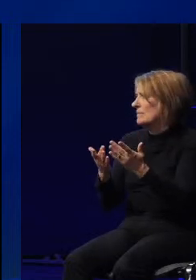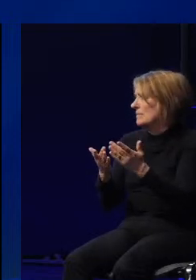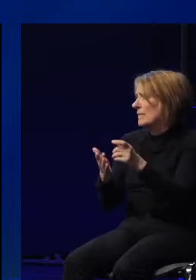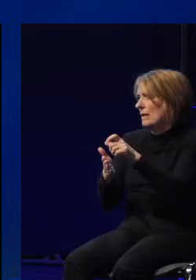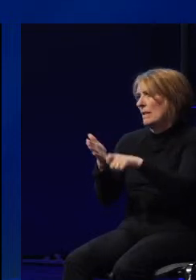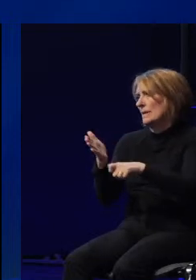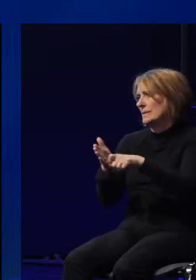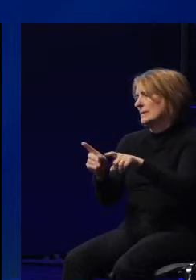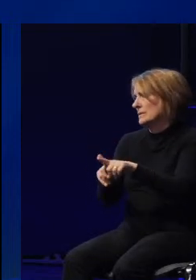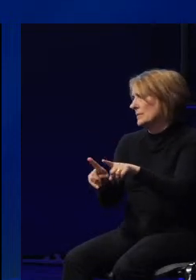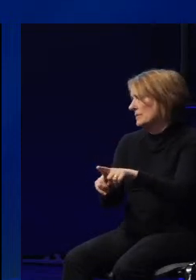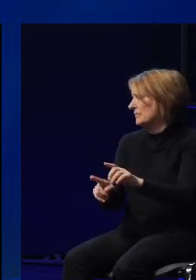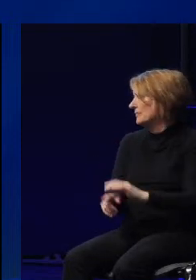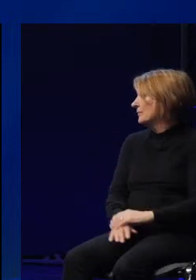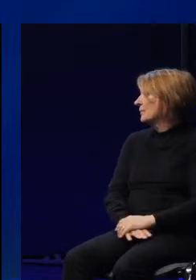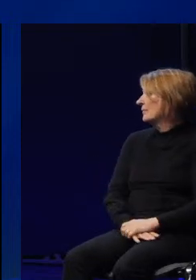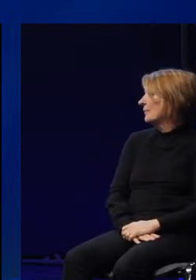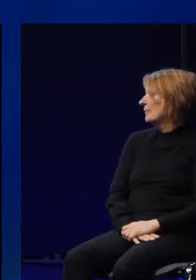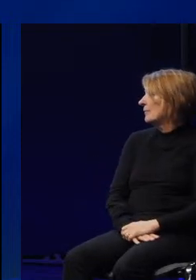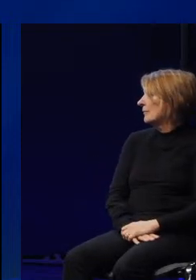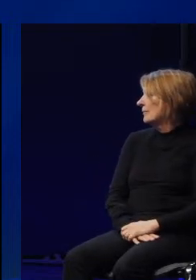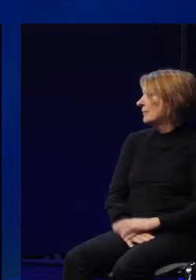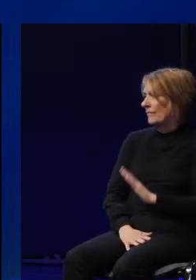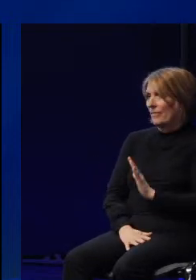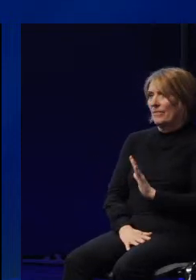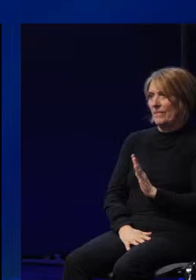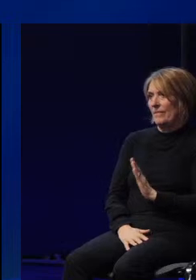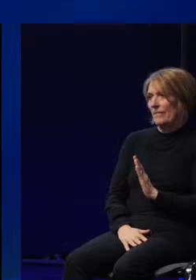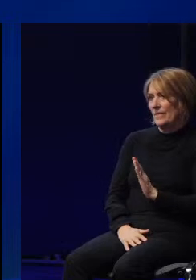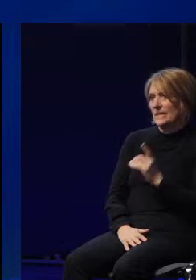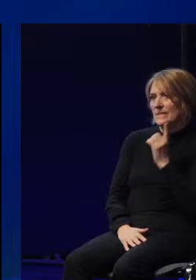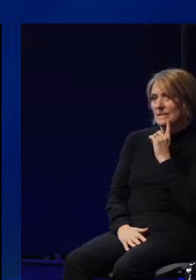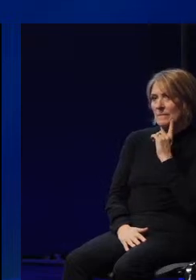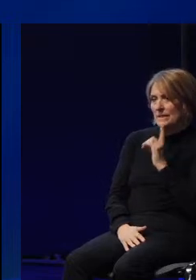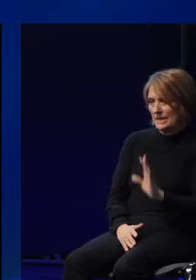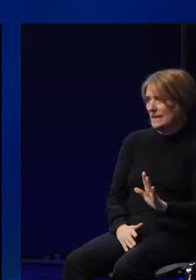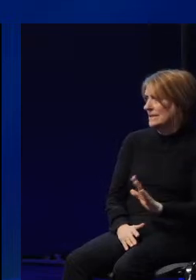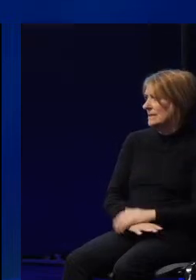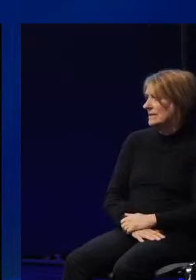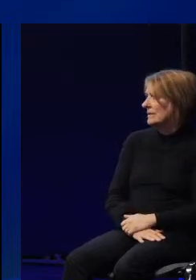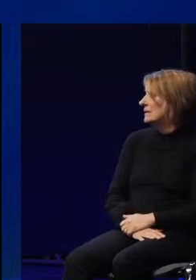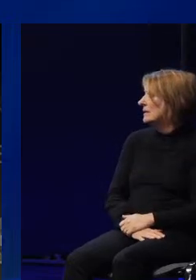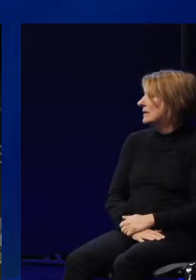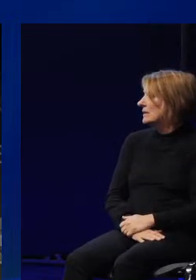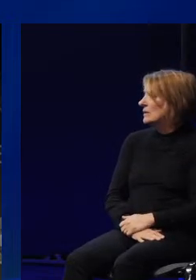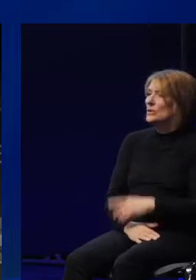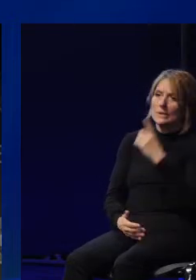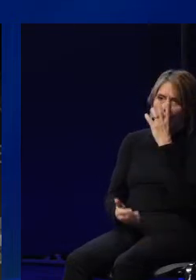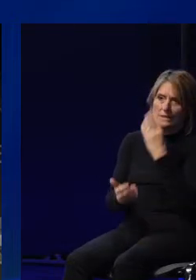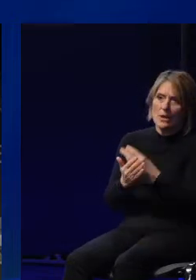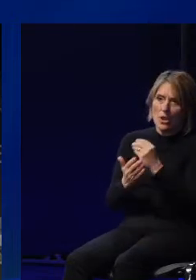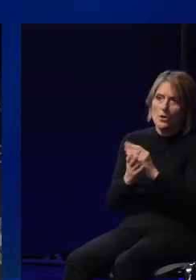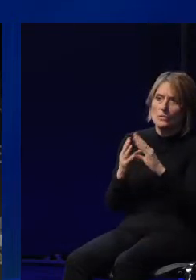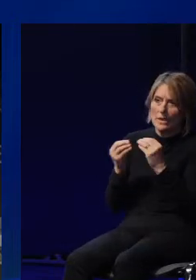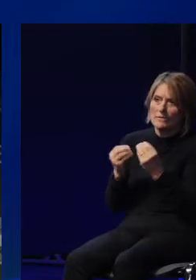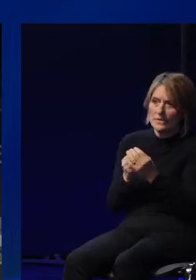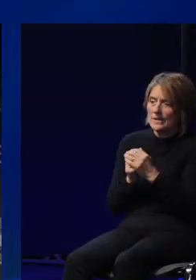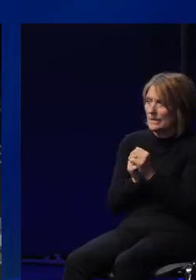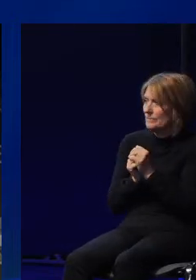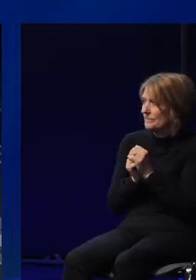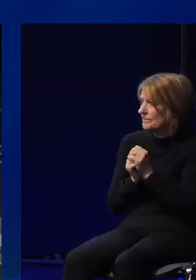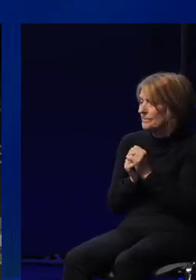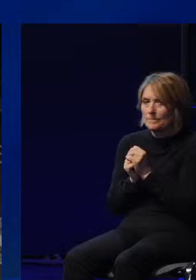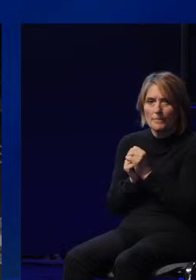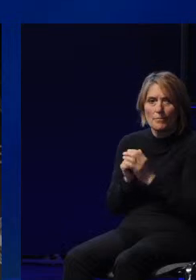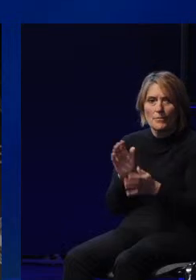you. That's honestly as simple as it is. Cool. You can download everything on the motion side,